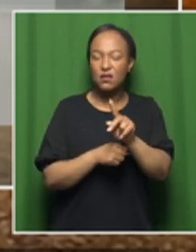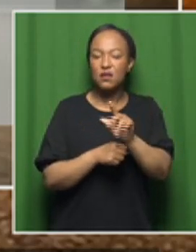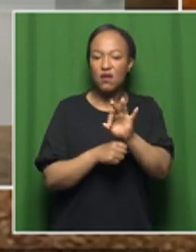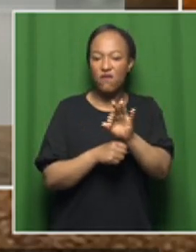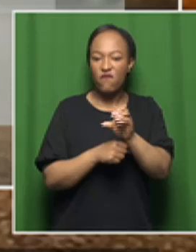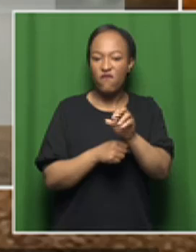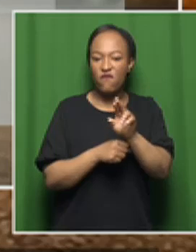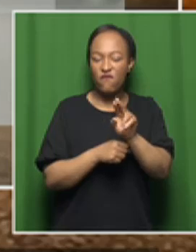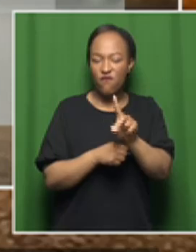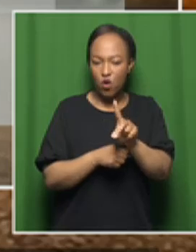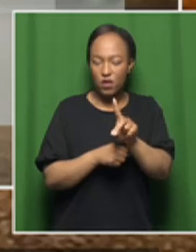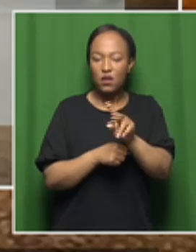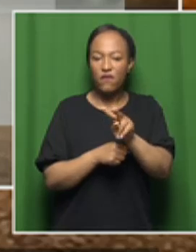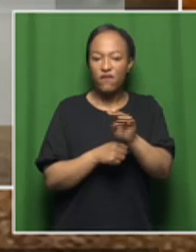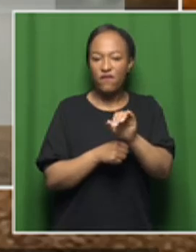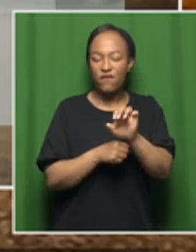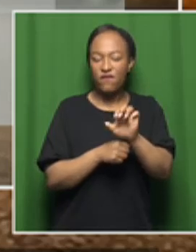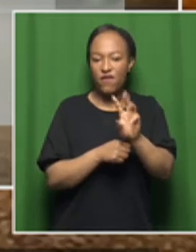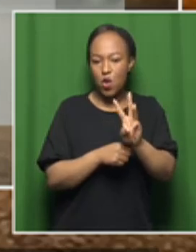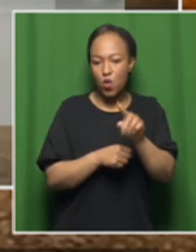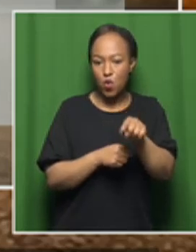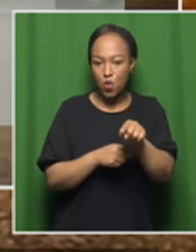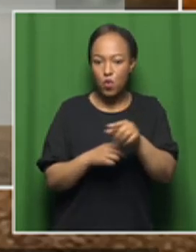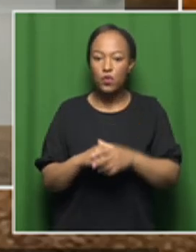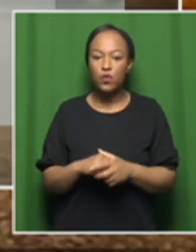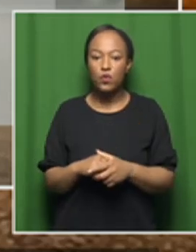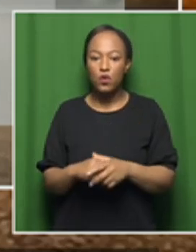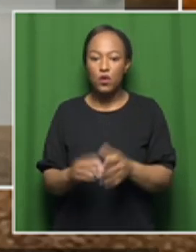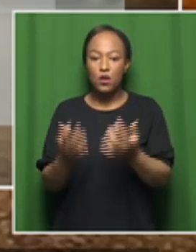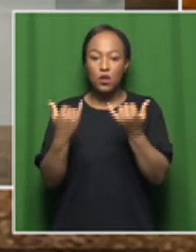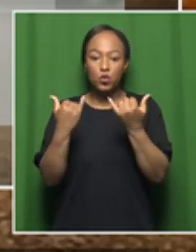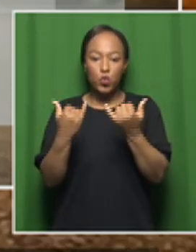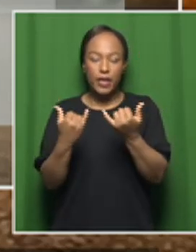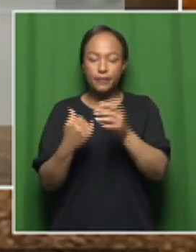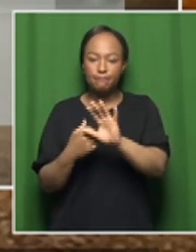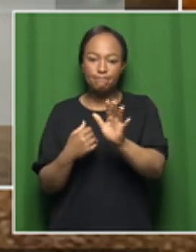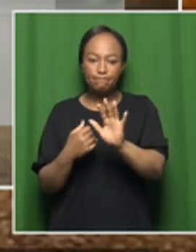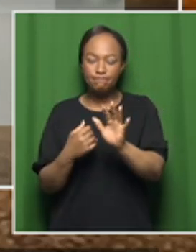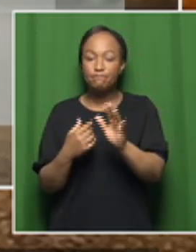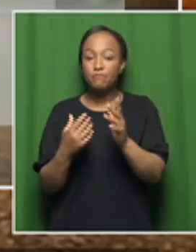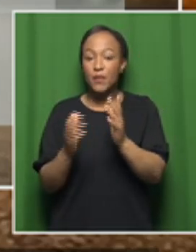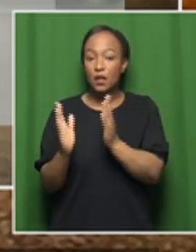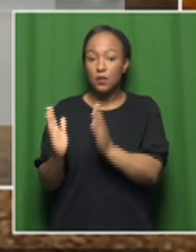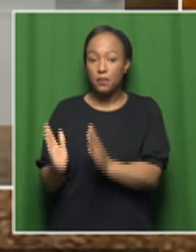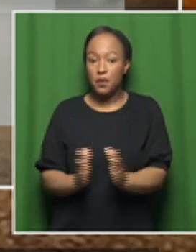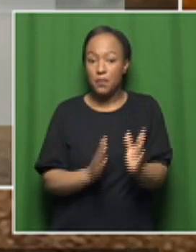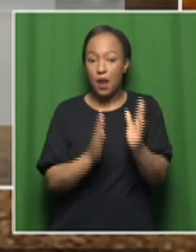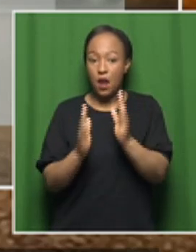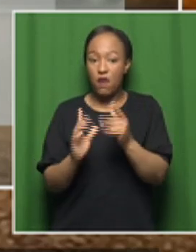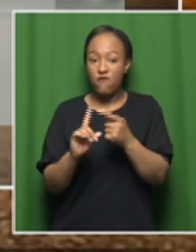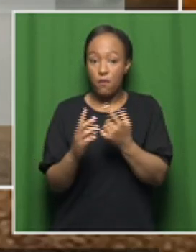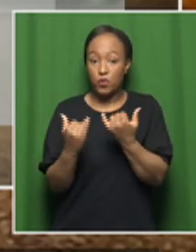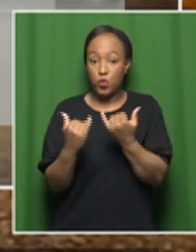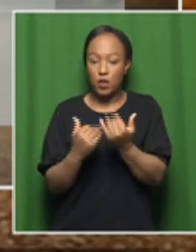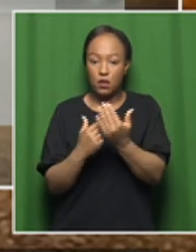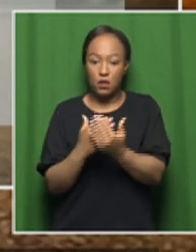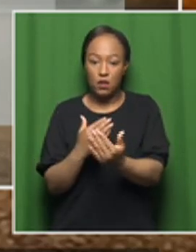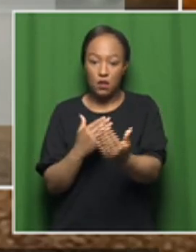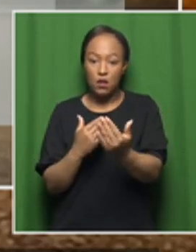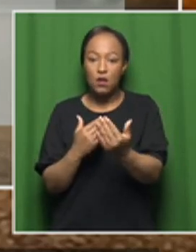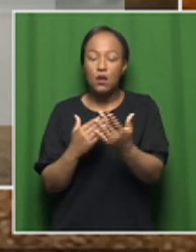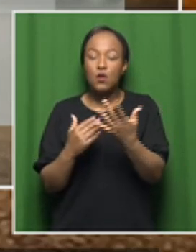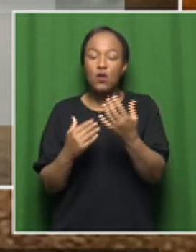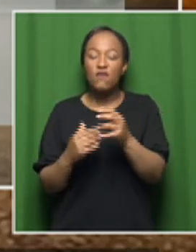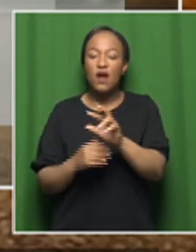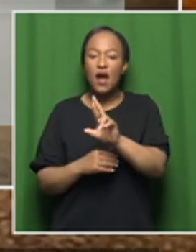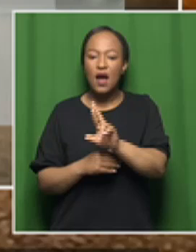up. From today. It may not go in today, but there may be some preparation works from today. This is the sinkhole on the R21